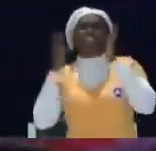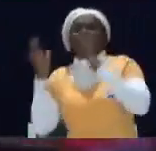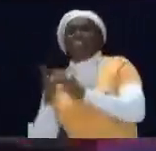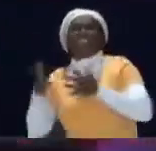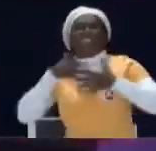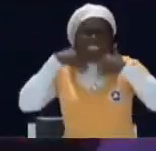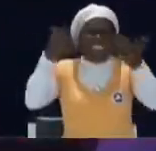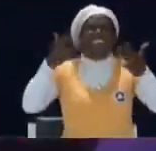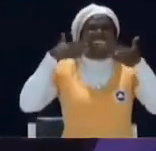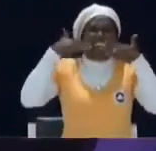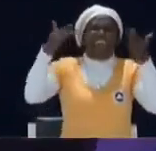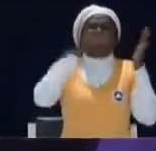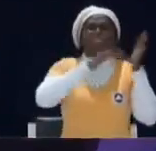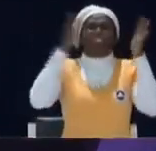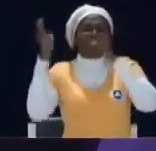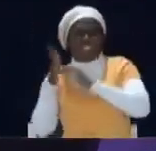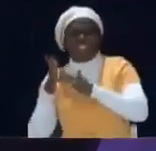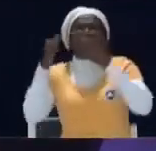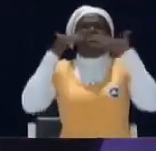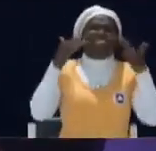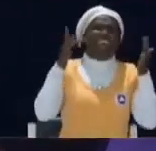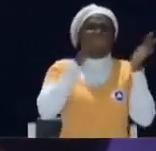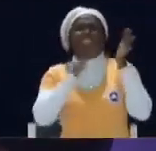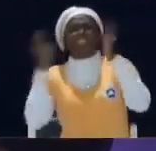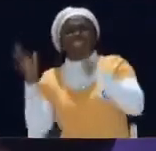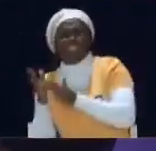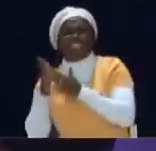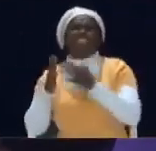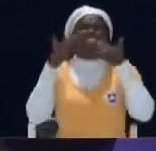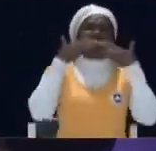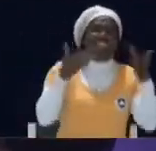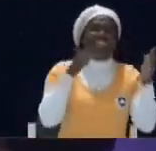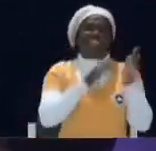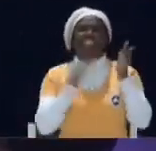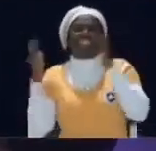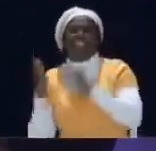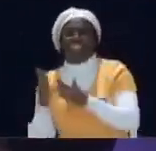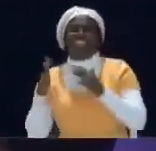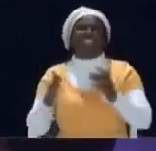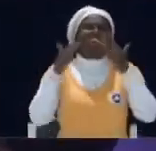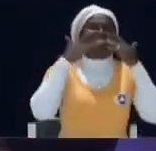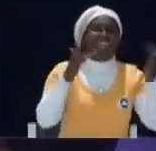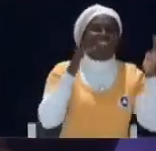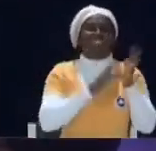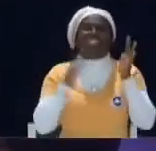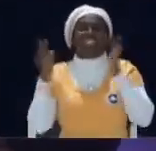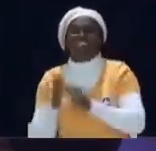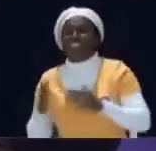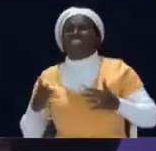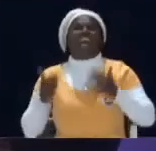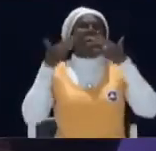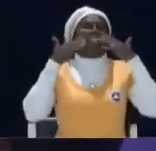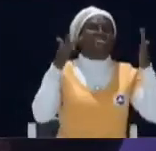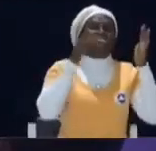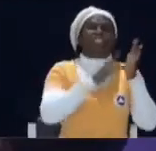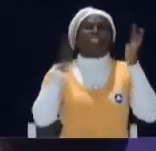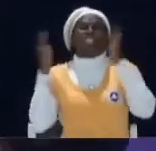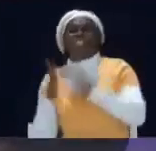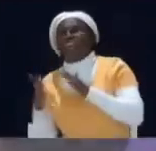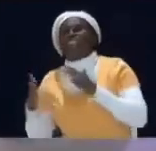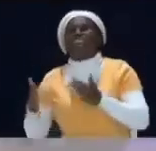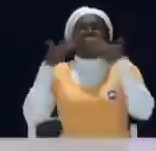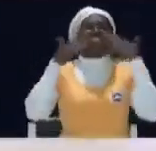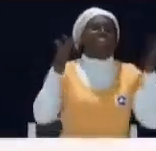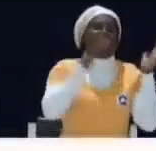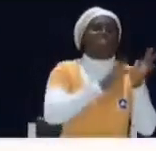you, Jesus. Wave to him, thank you, Jesus. Wherever you are watching from, shout it, thank you, Jesus, so that he